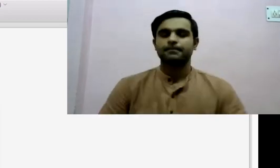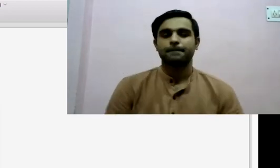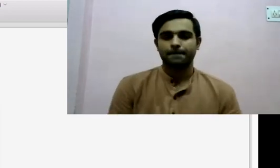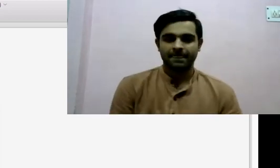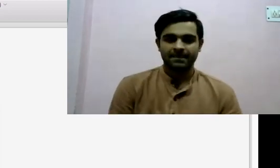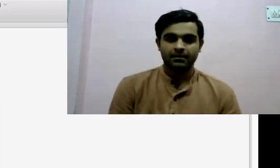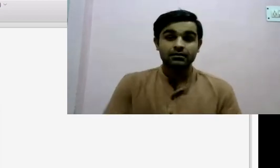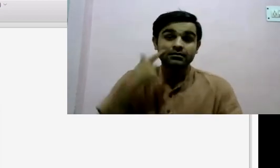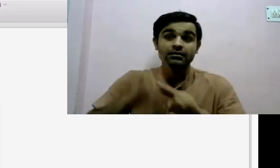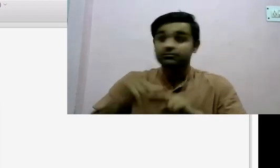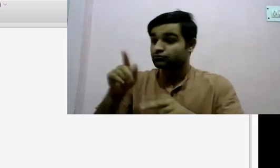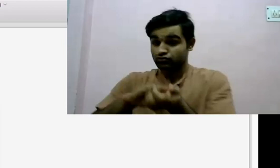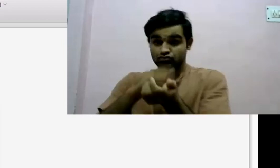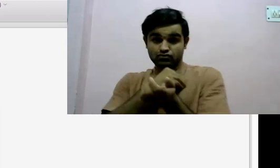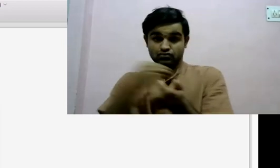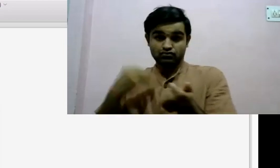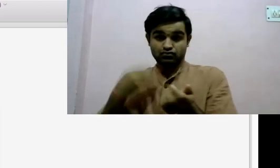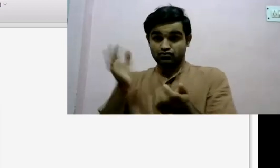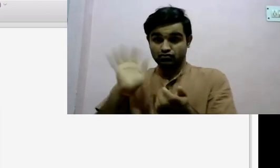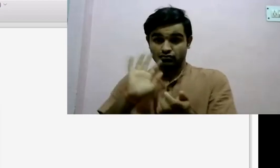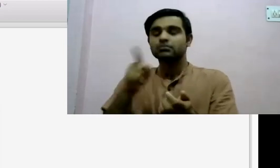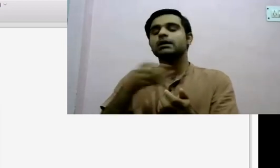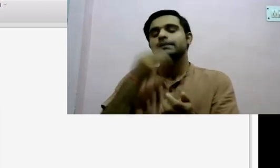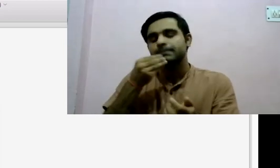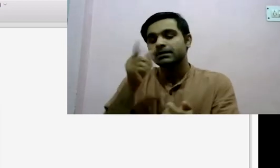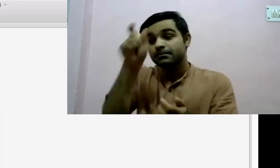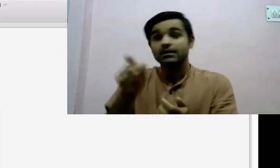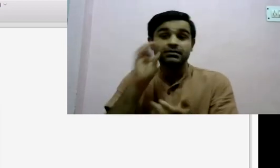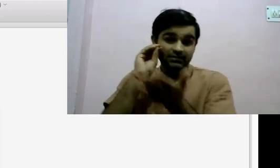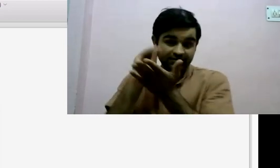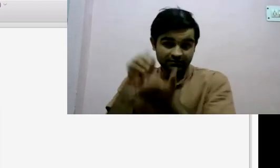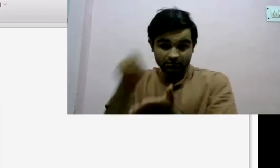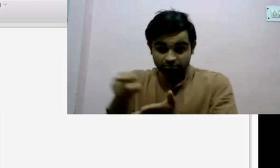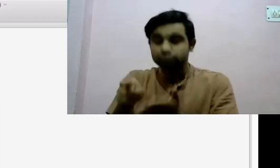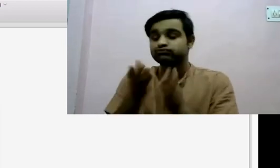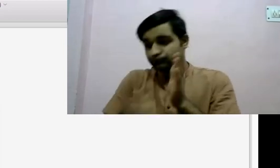If you are not a doctor, please guide the person to one.